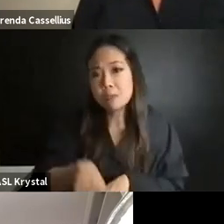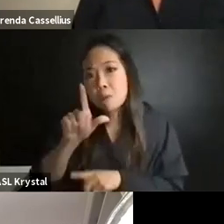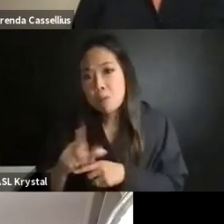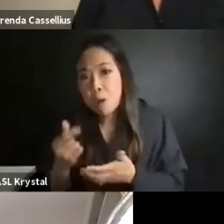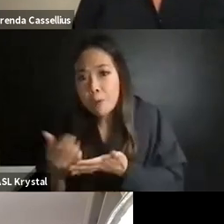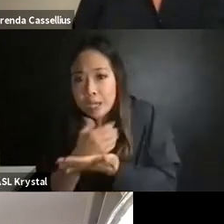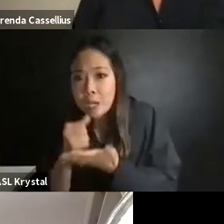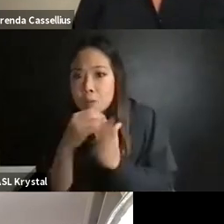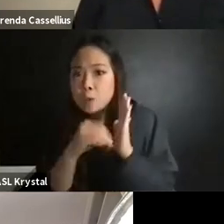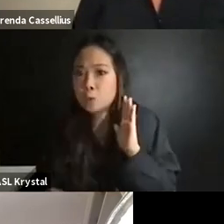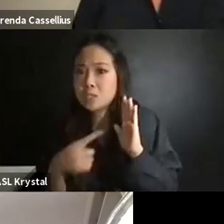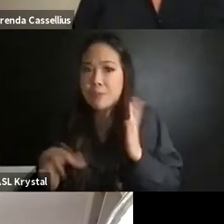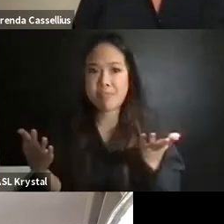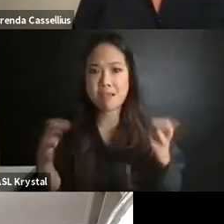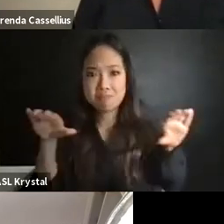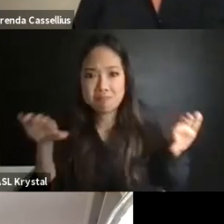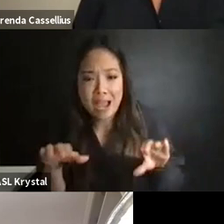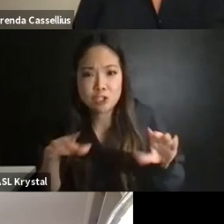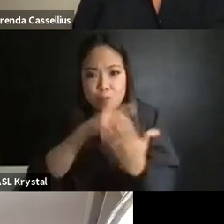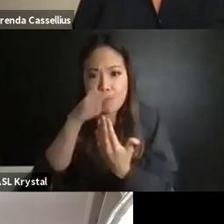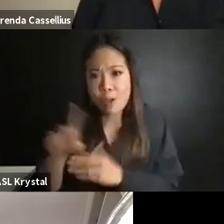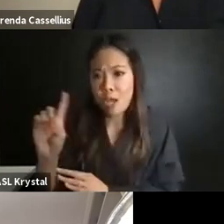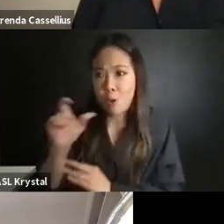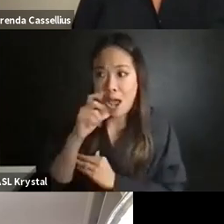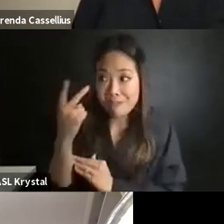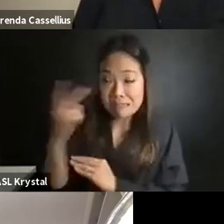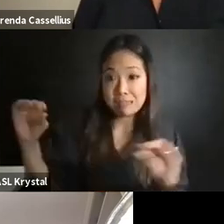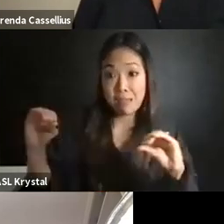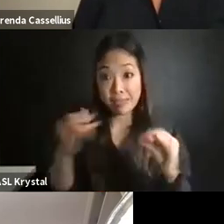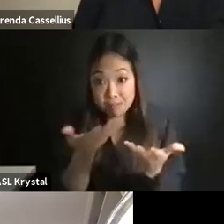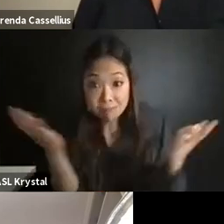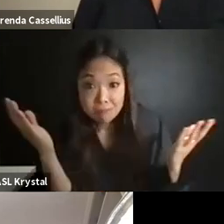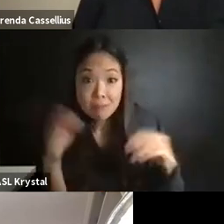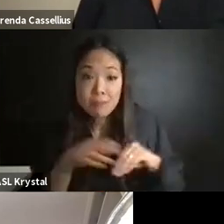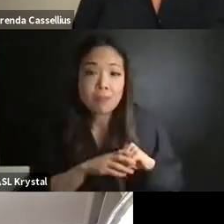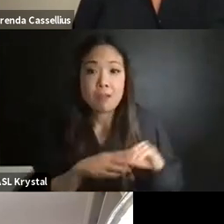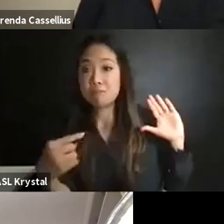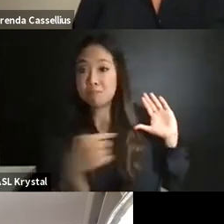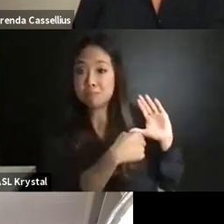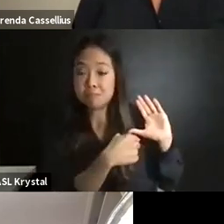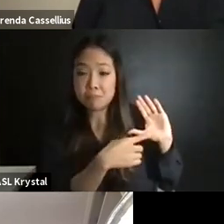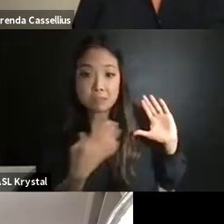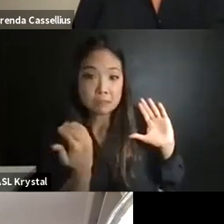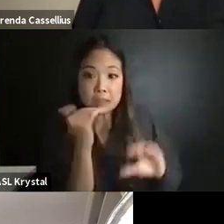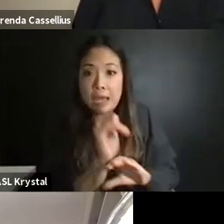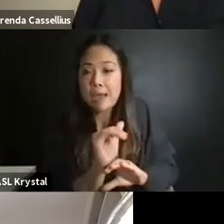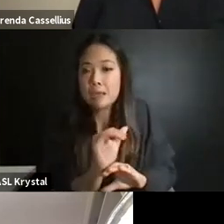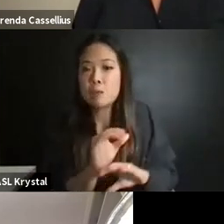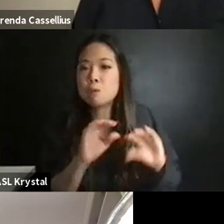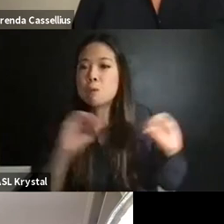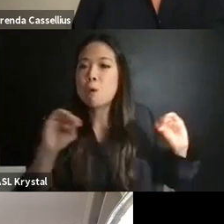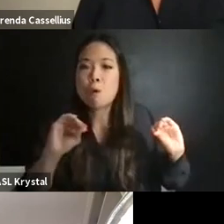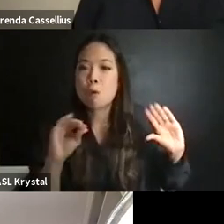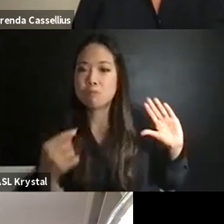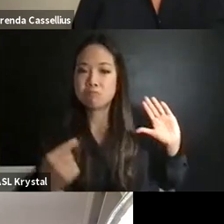seen anything have you i didn't see anything on the document before you tonight that had a category even for english